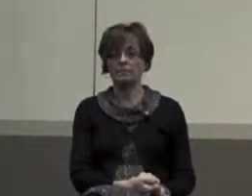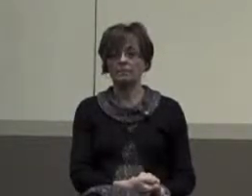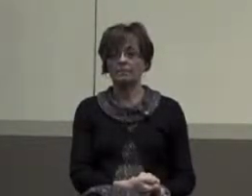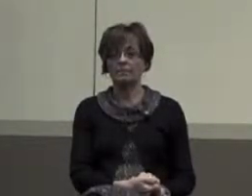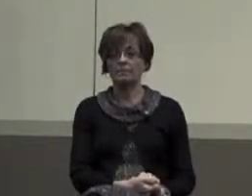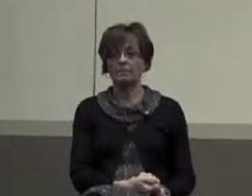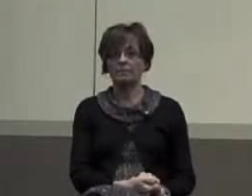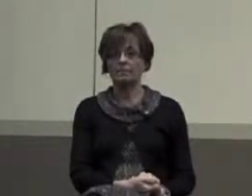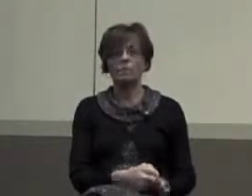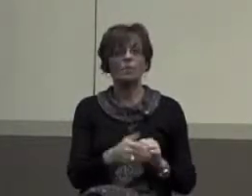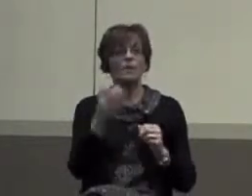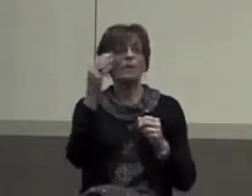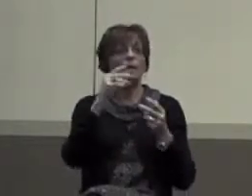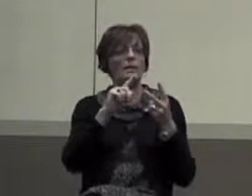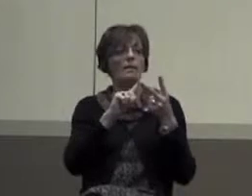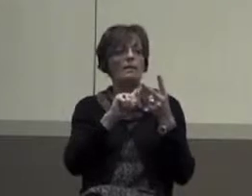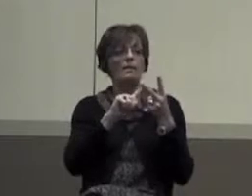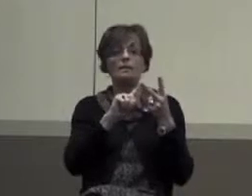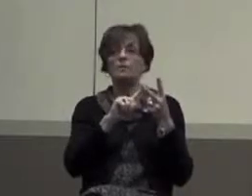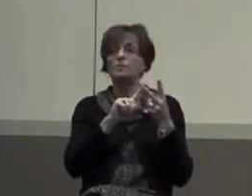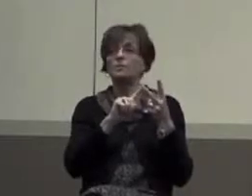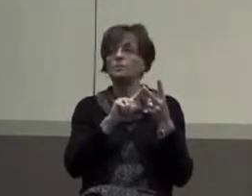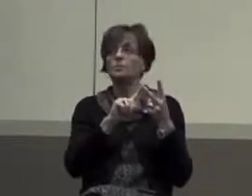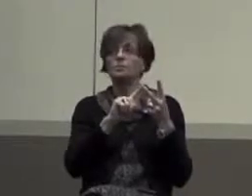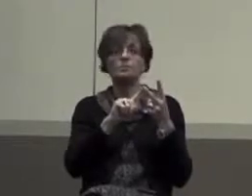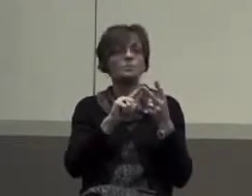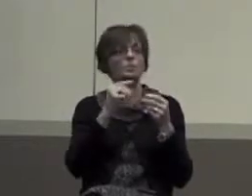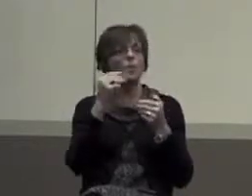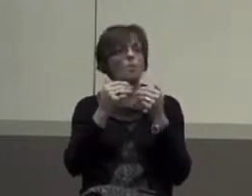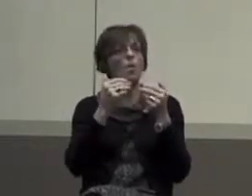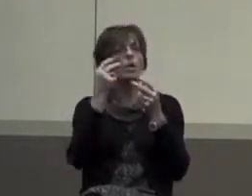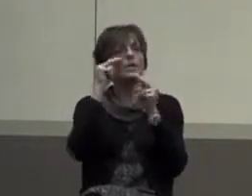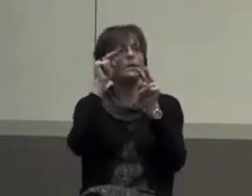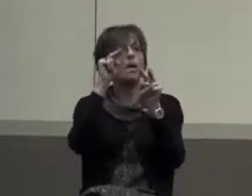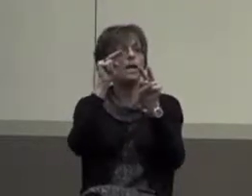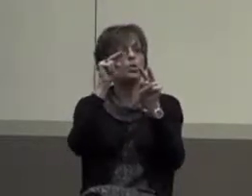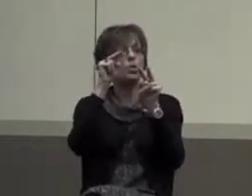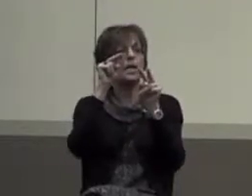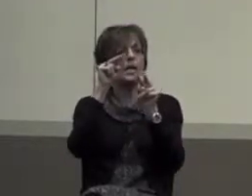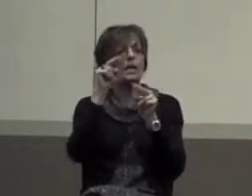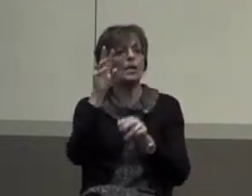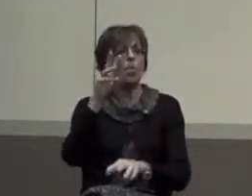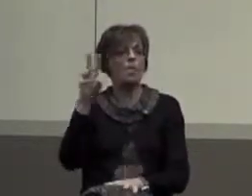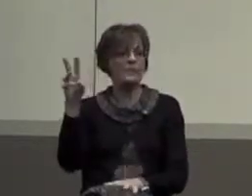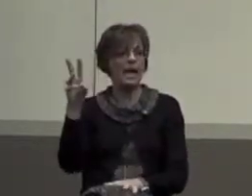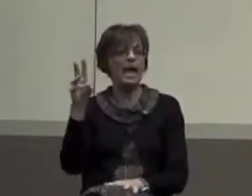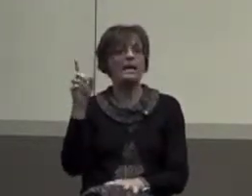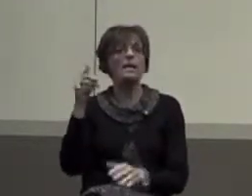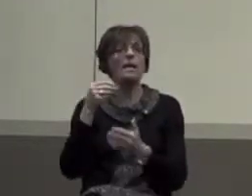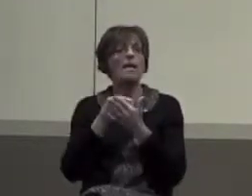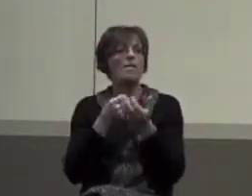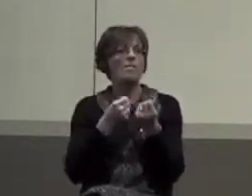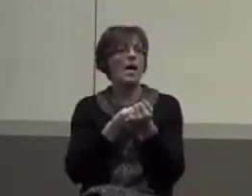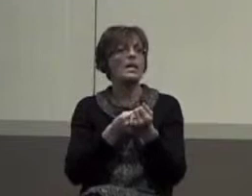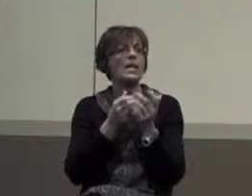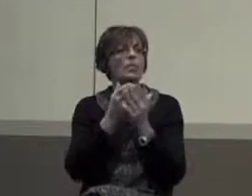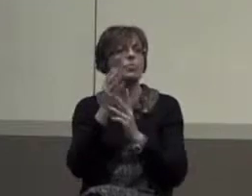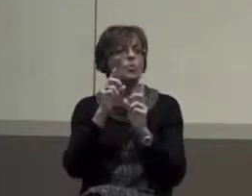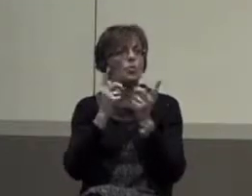The second one is a progress monitoring website. It's funded through the Department of